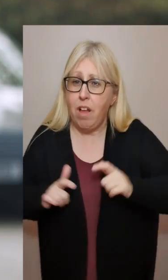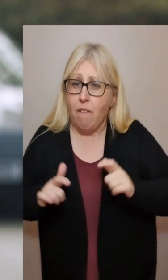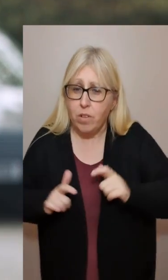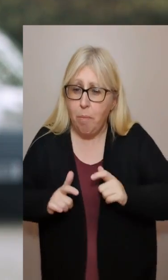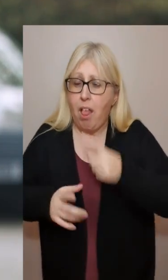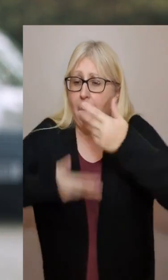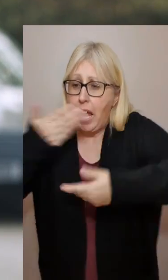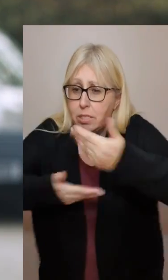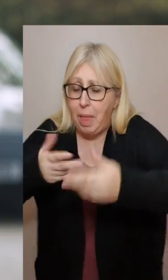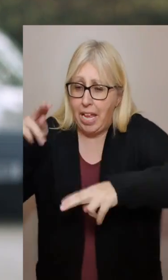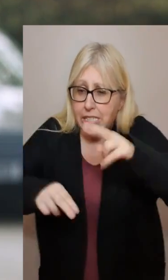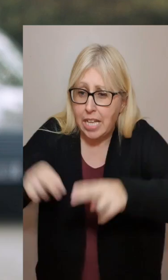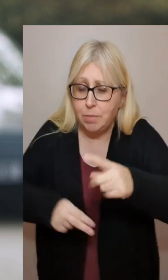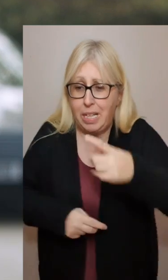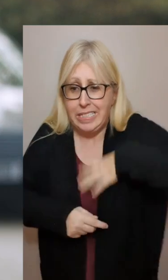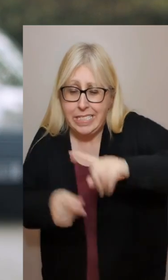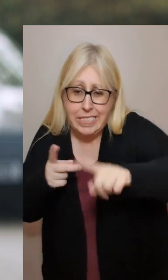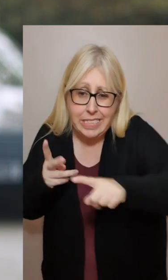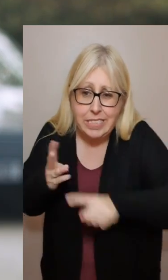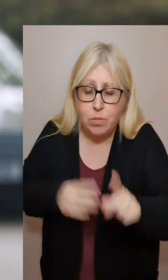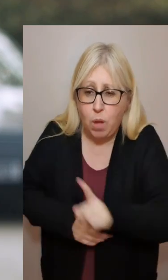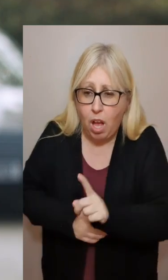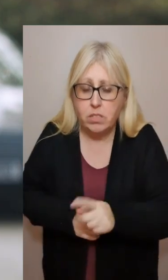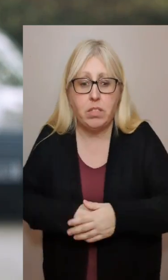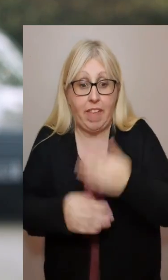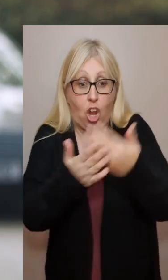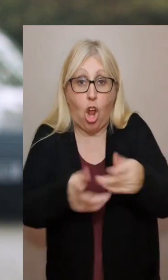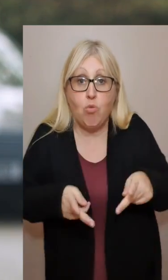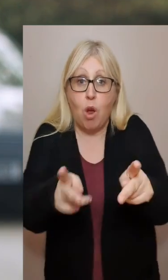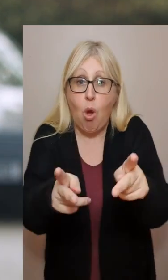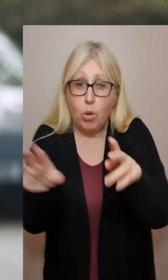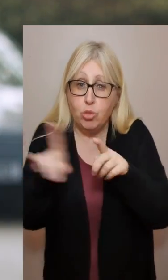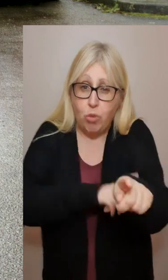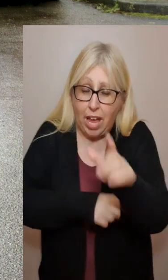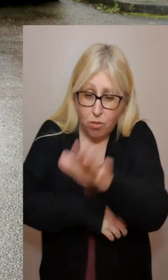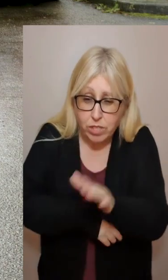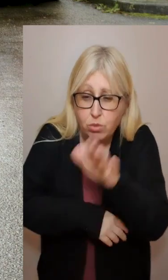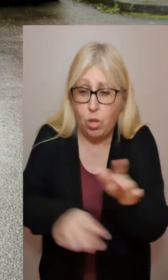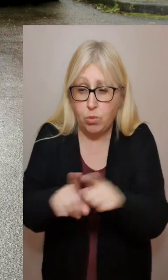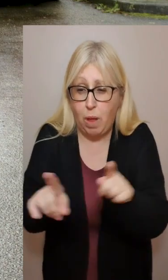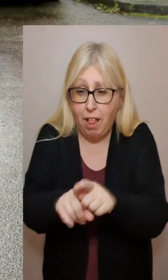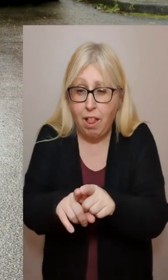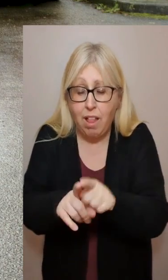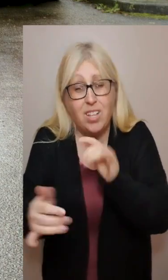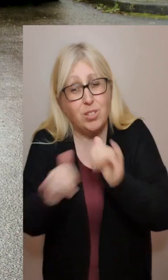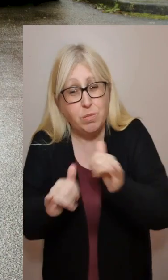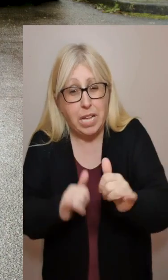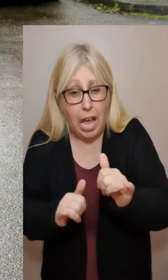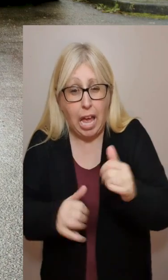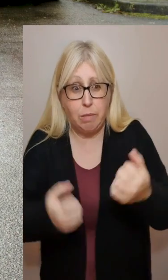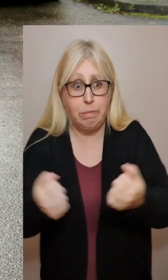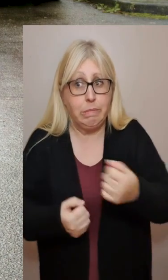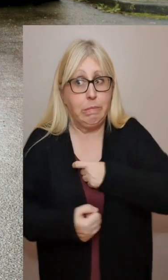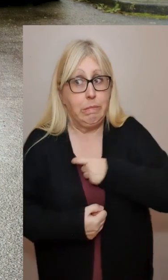and what it requires. And then on road, try and put them at ease as well. Sometimes they do get really nervous, which